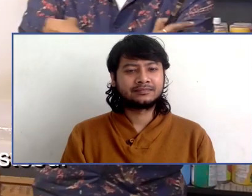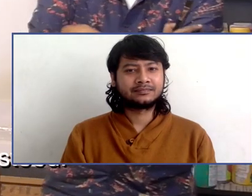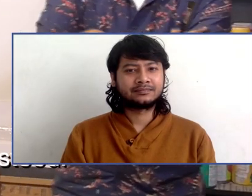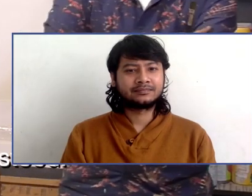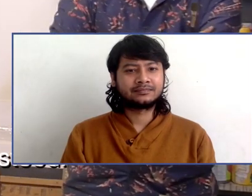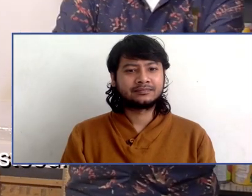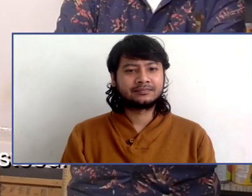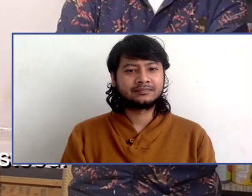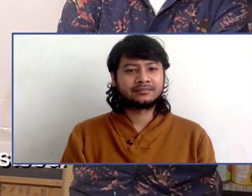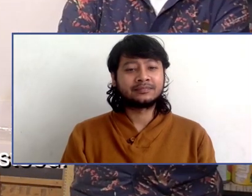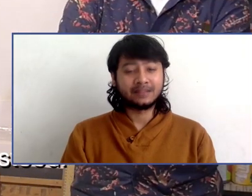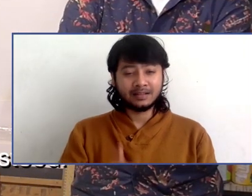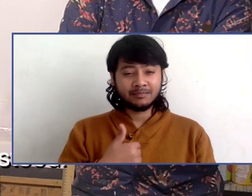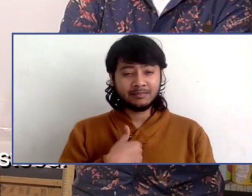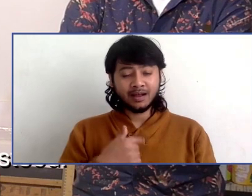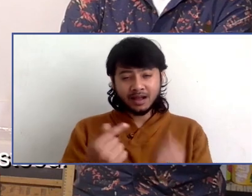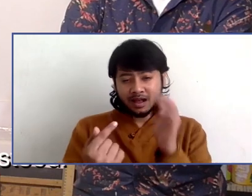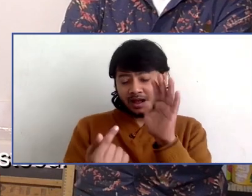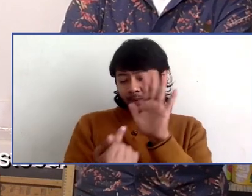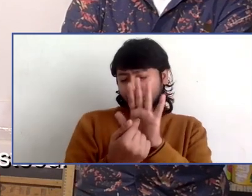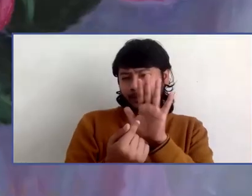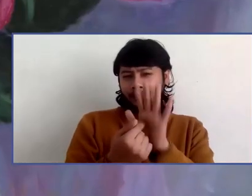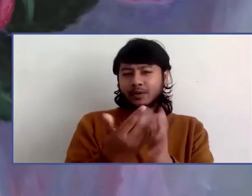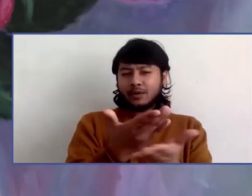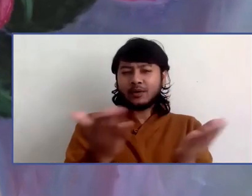My thorns are often misunderstood.